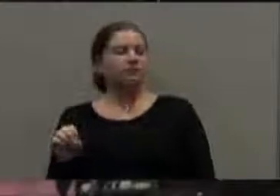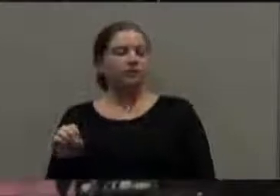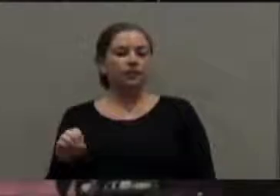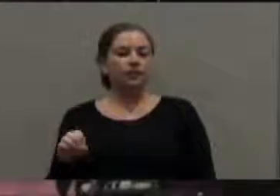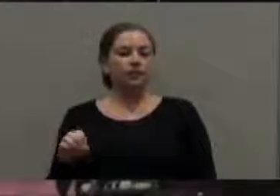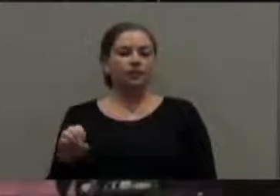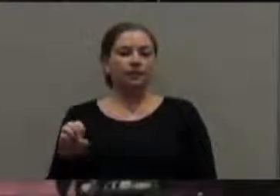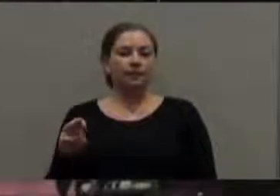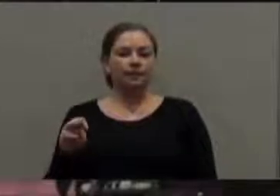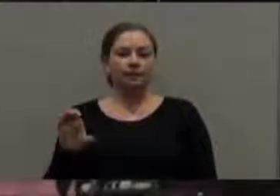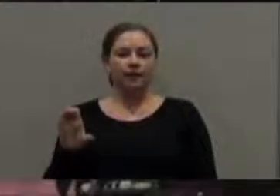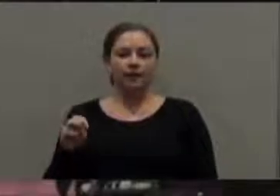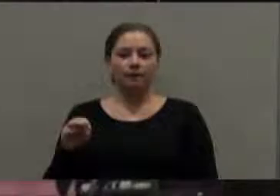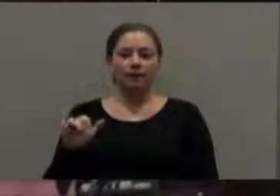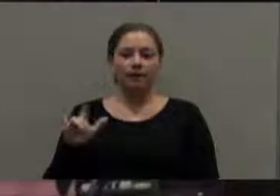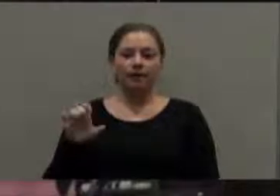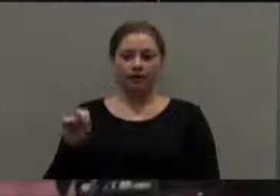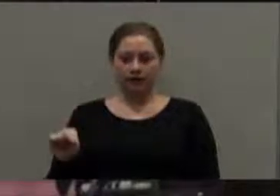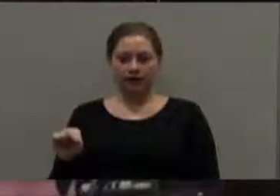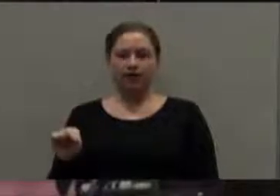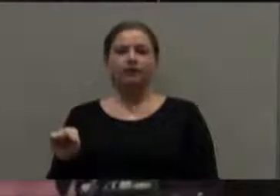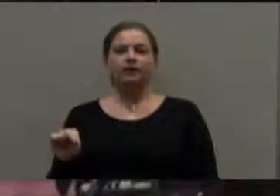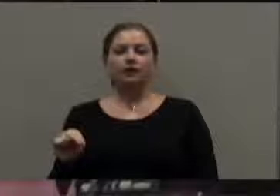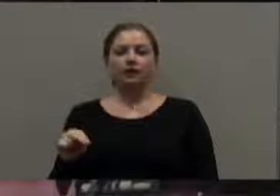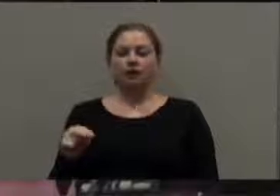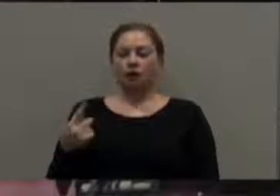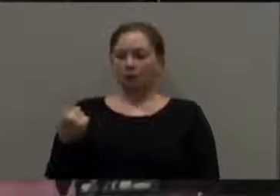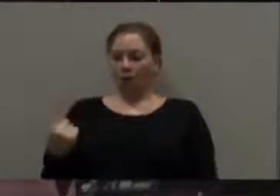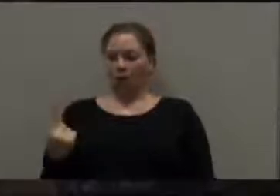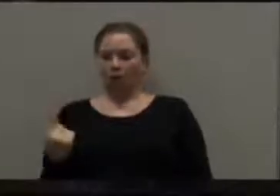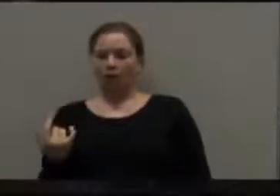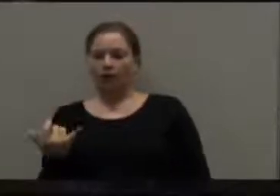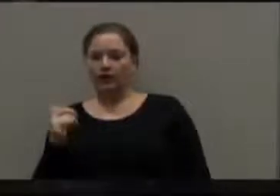No. That's 7 yes votes and 2 no votes.